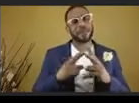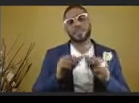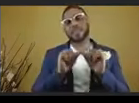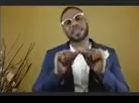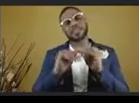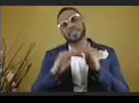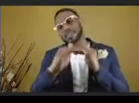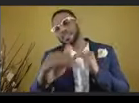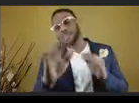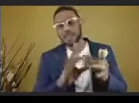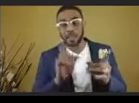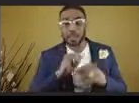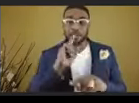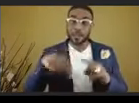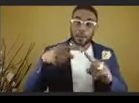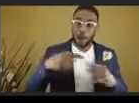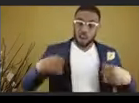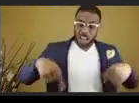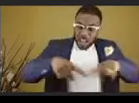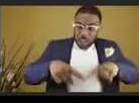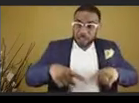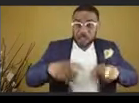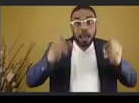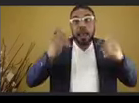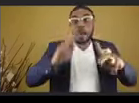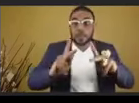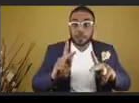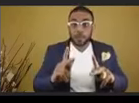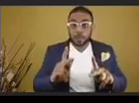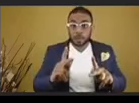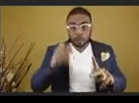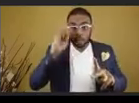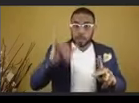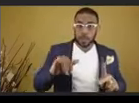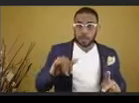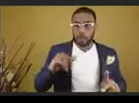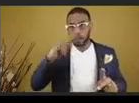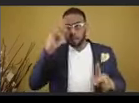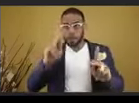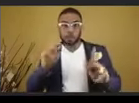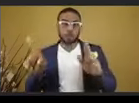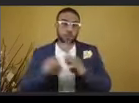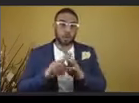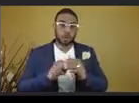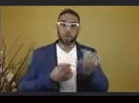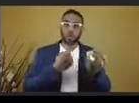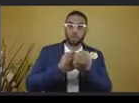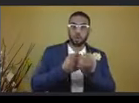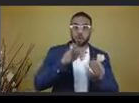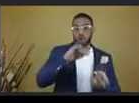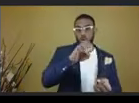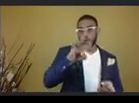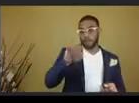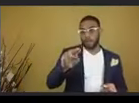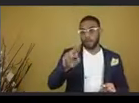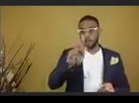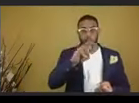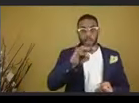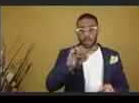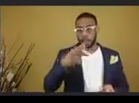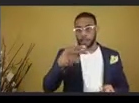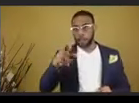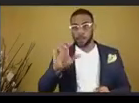saying that it is about us. You know, a lot of people think that Black people showed up in support of Joe Biden and Kamala Harris because we have